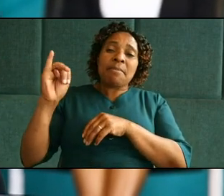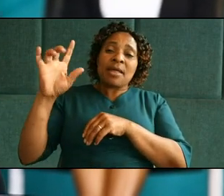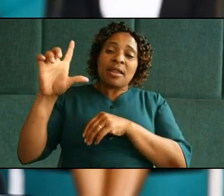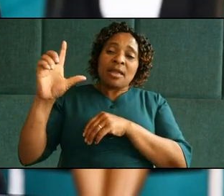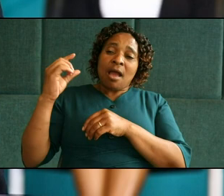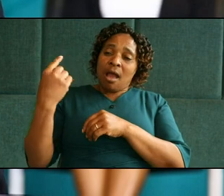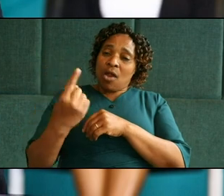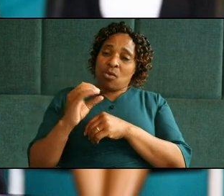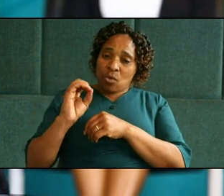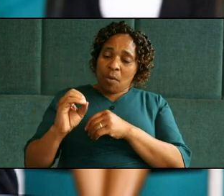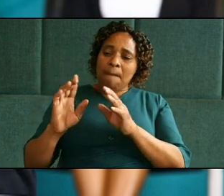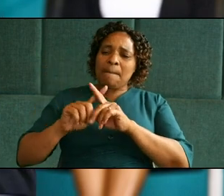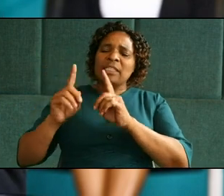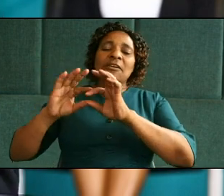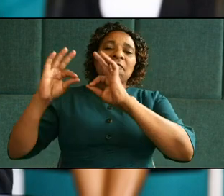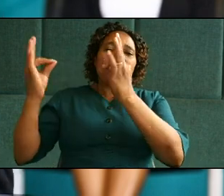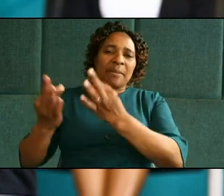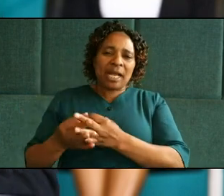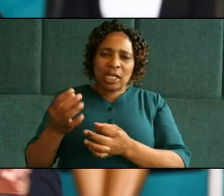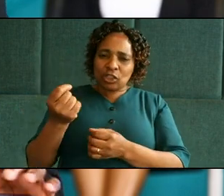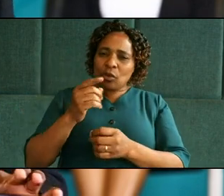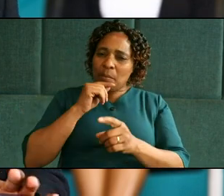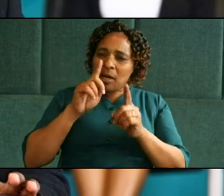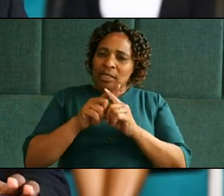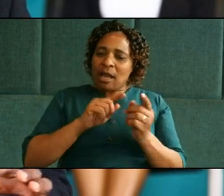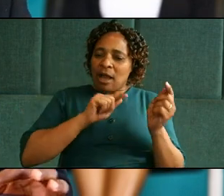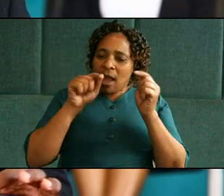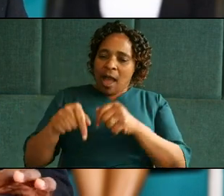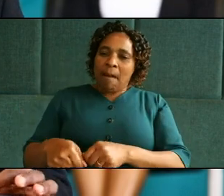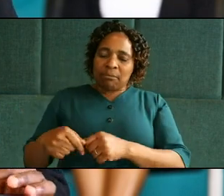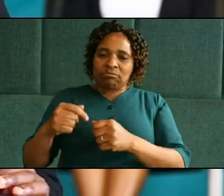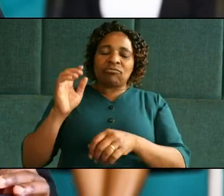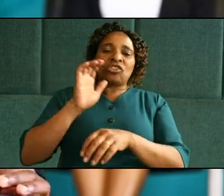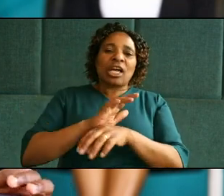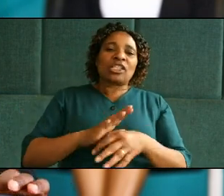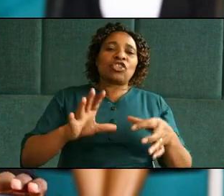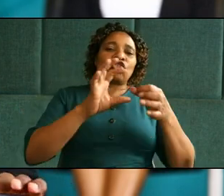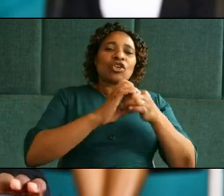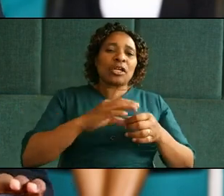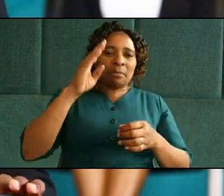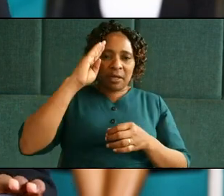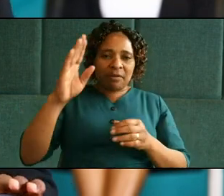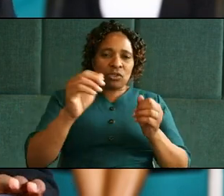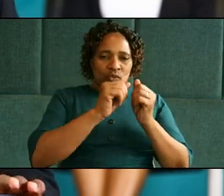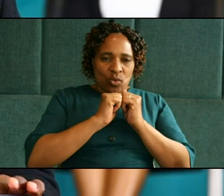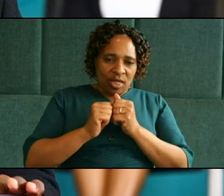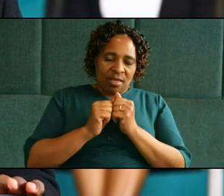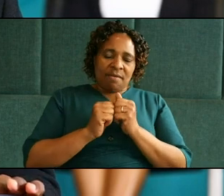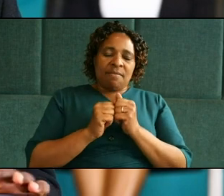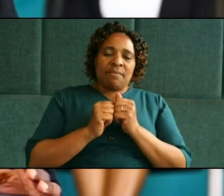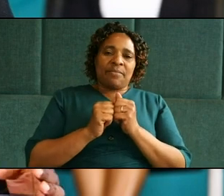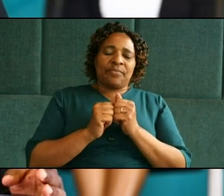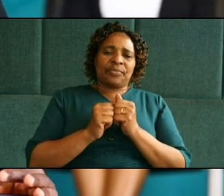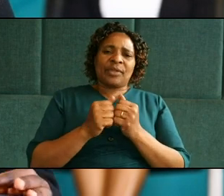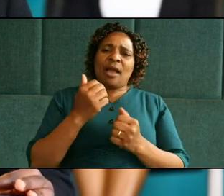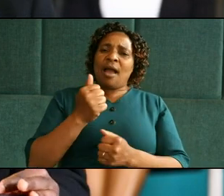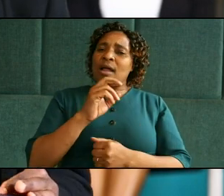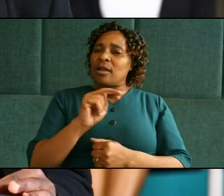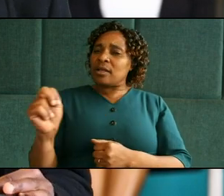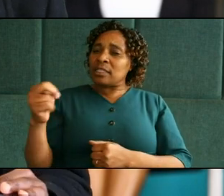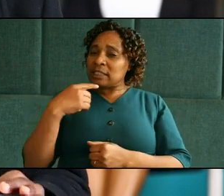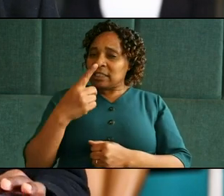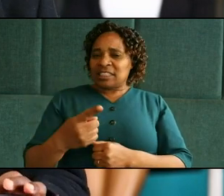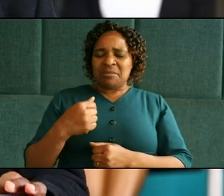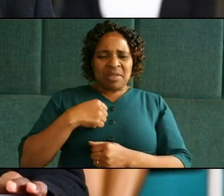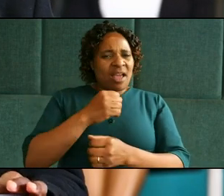well. Her little brother also began going to church, and they joined the Pathfinders together. Anna says,